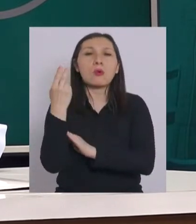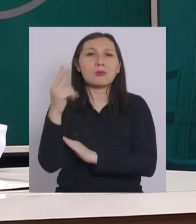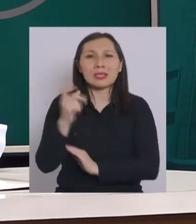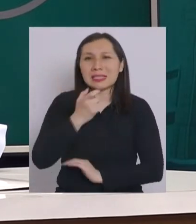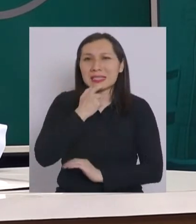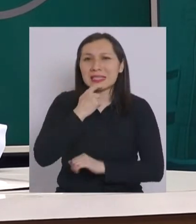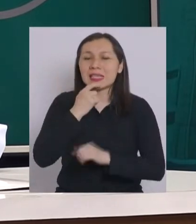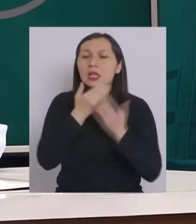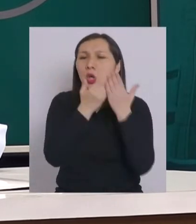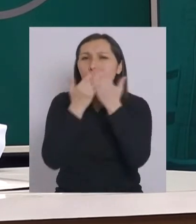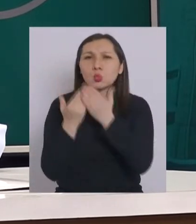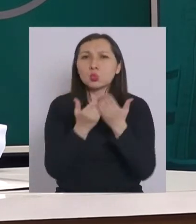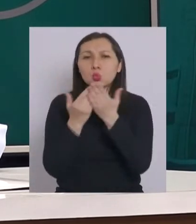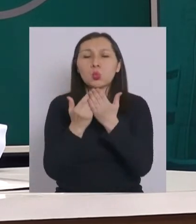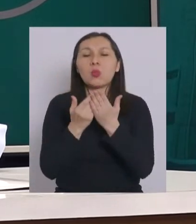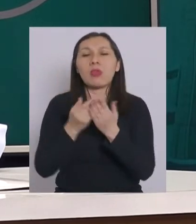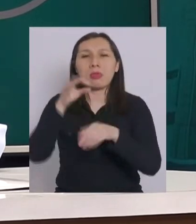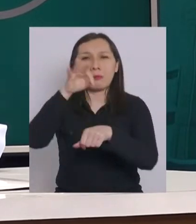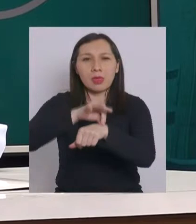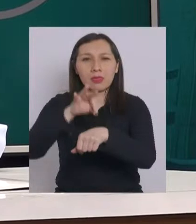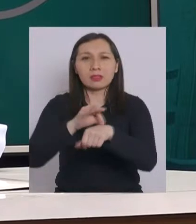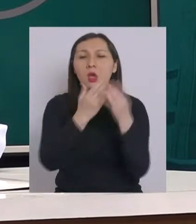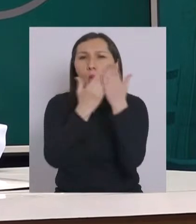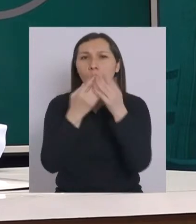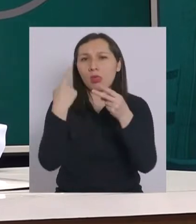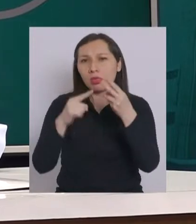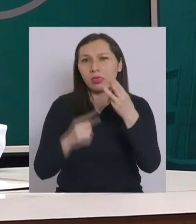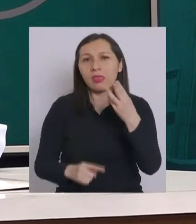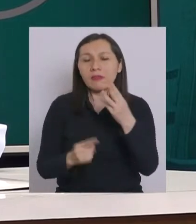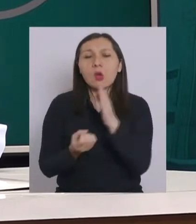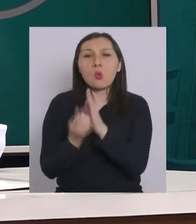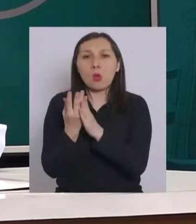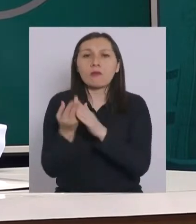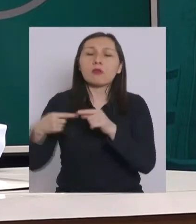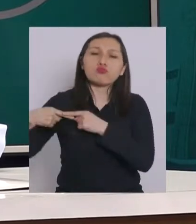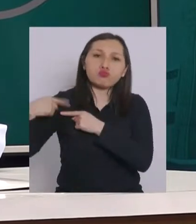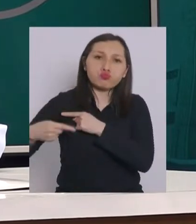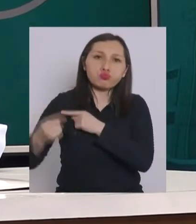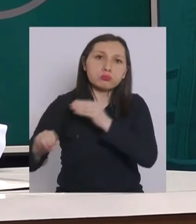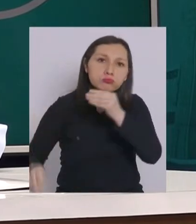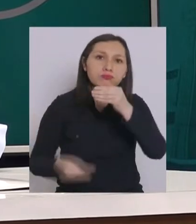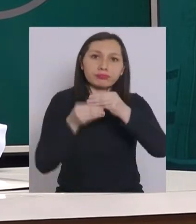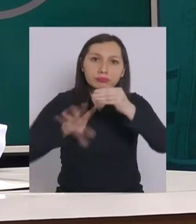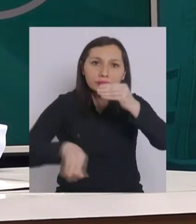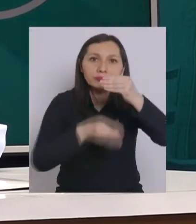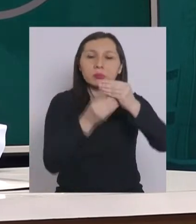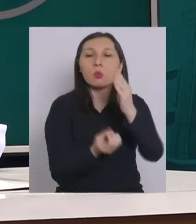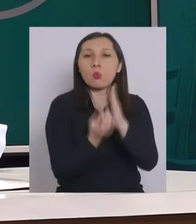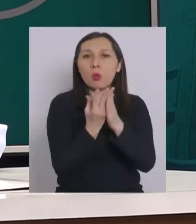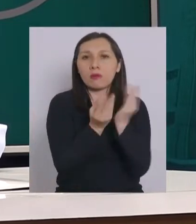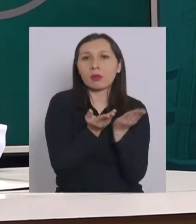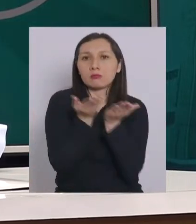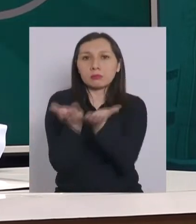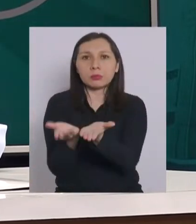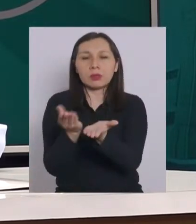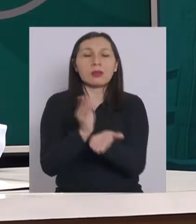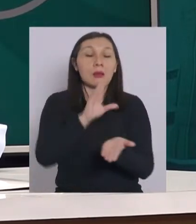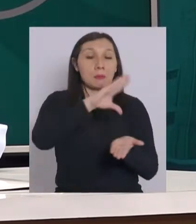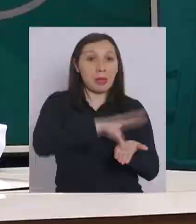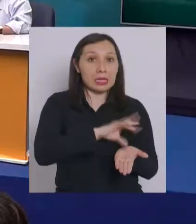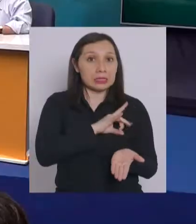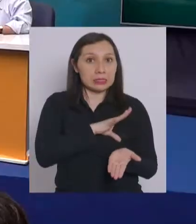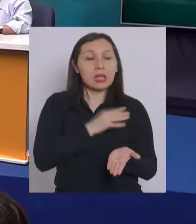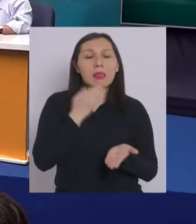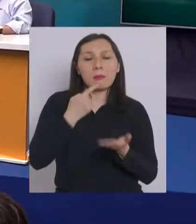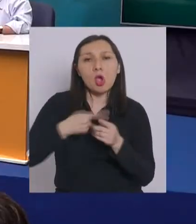journals of the world, which is the New England Journal of Medicine. And this trial has had different updates periodically